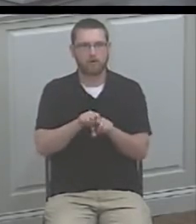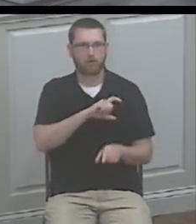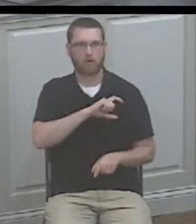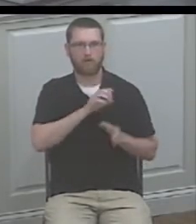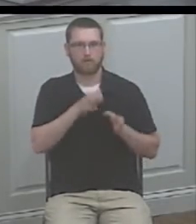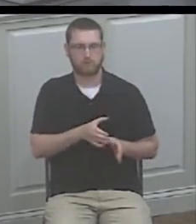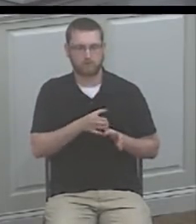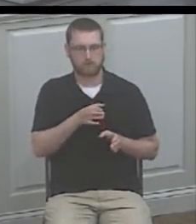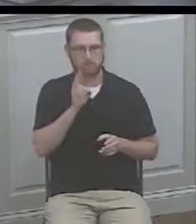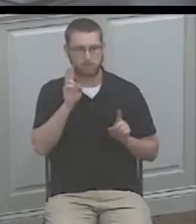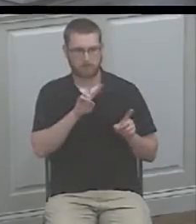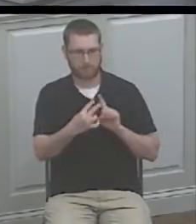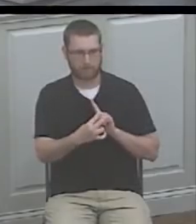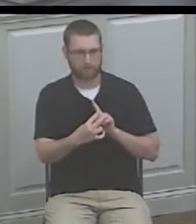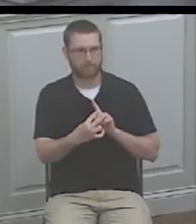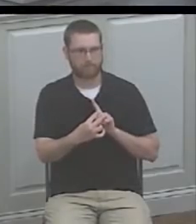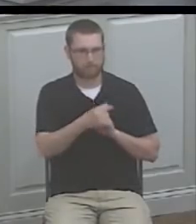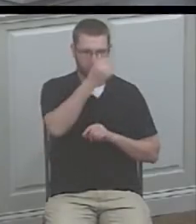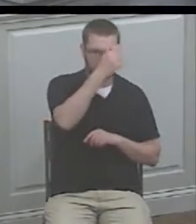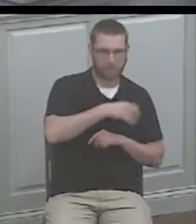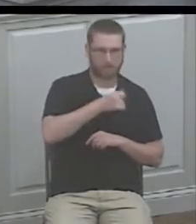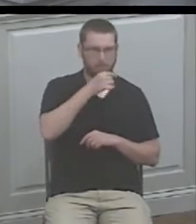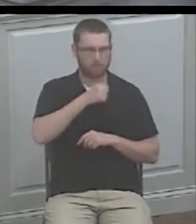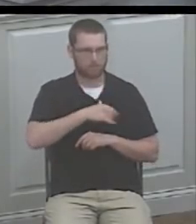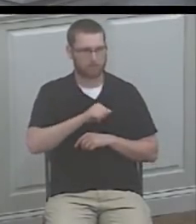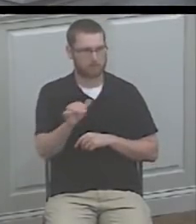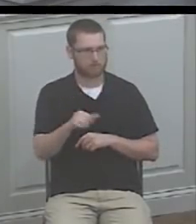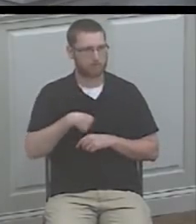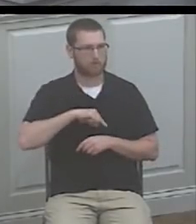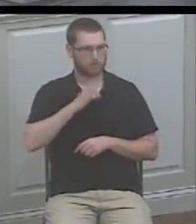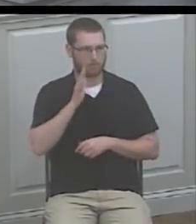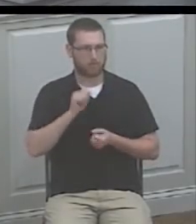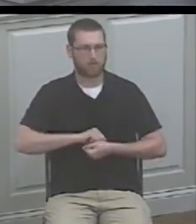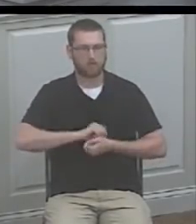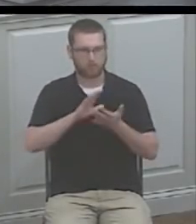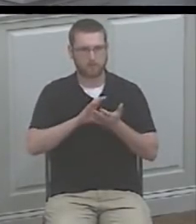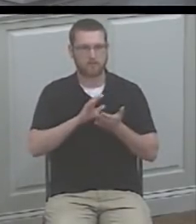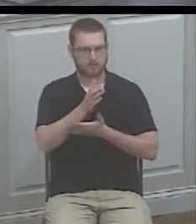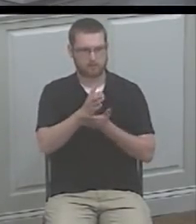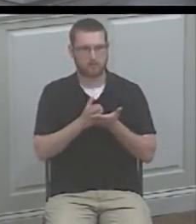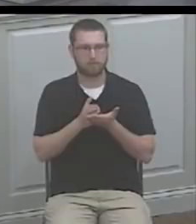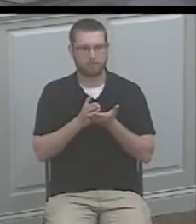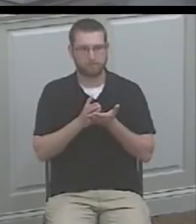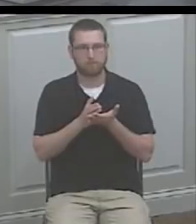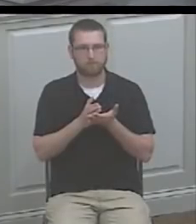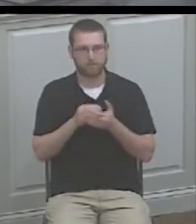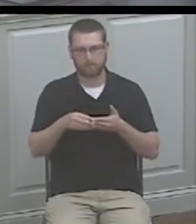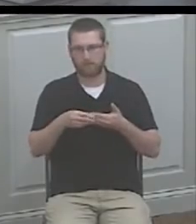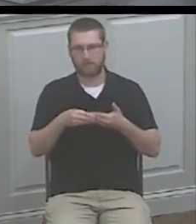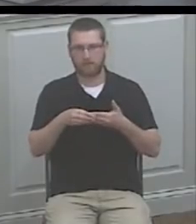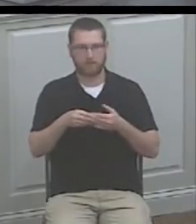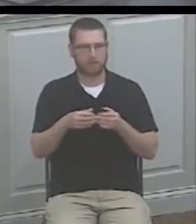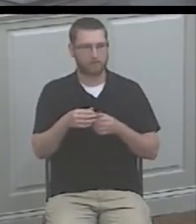officer's point of view, be it man or woman. And we're going to be addressing some